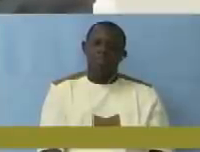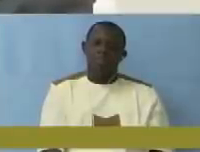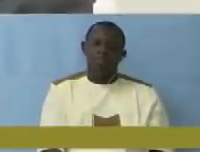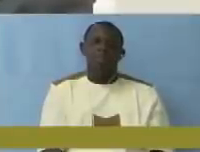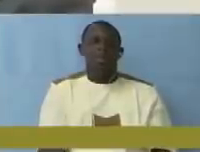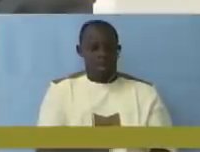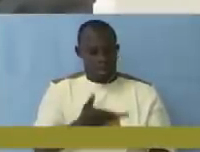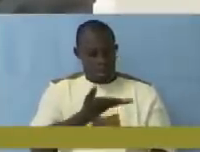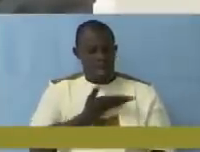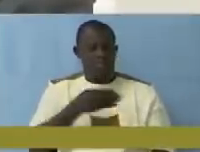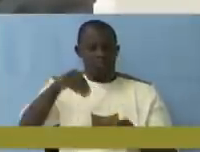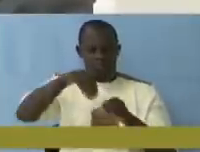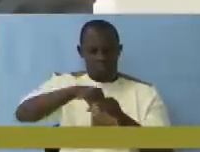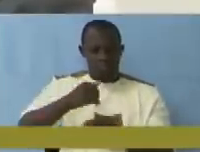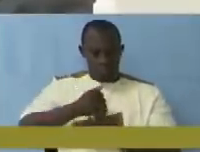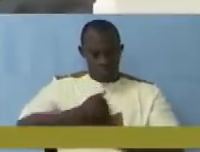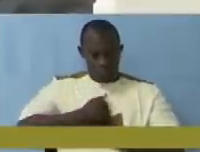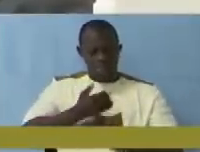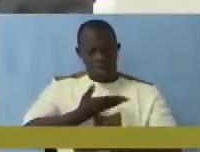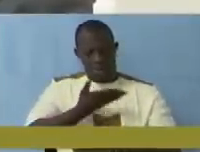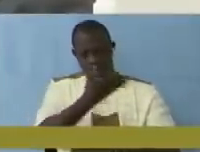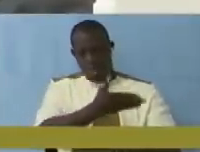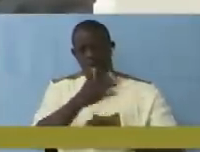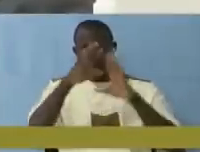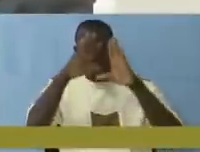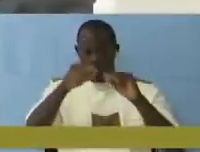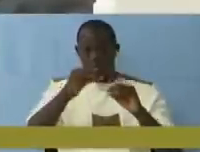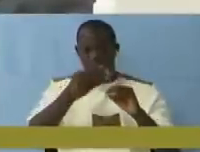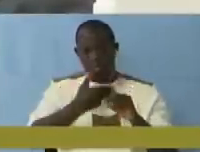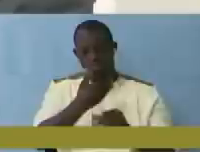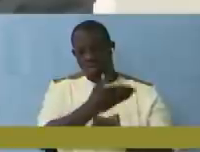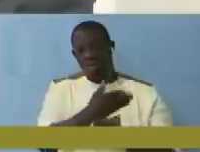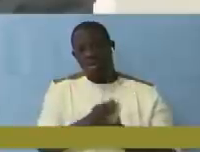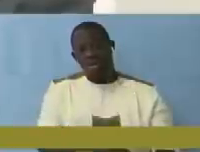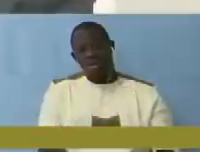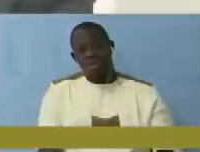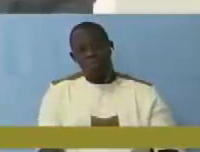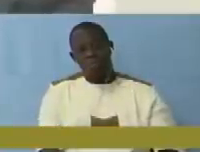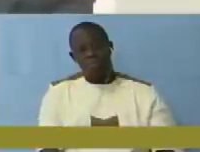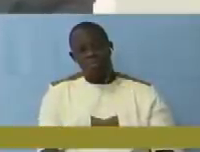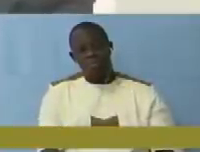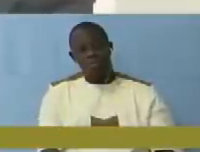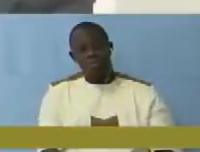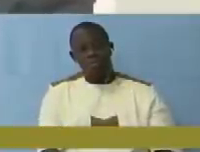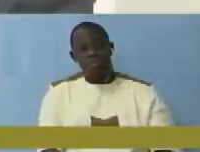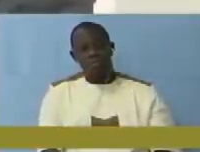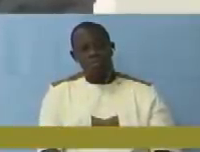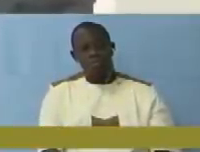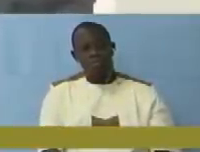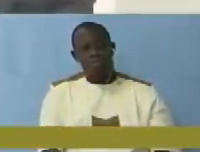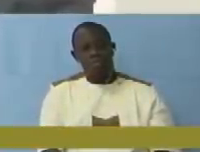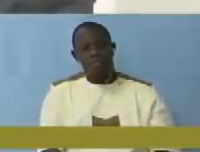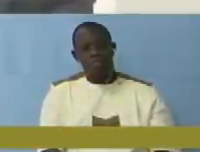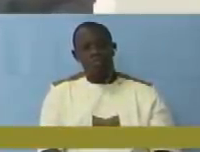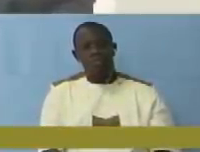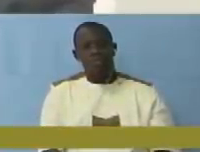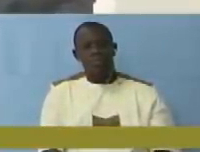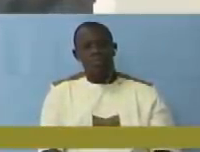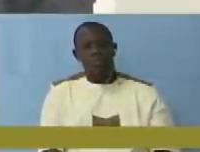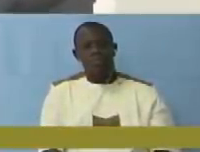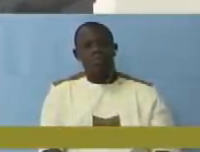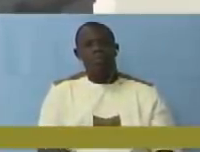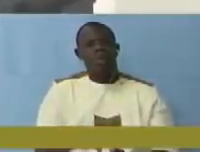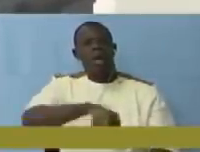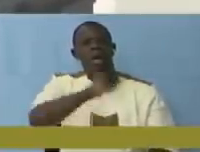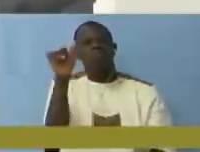internal security. Yeah, bunda sort of member banko kono kunya tankola. Yes. And which